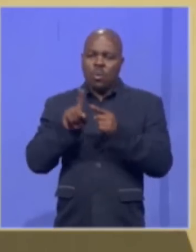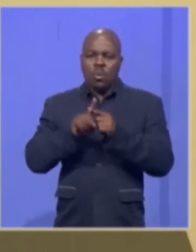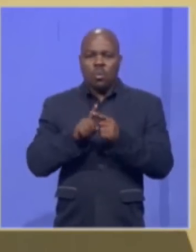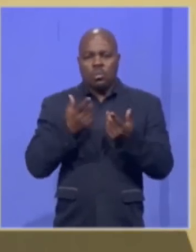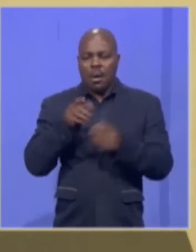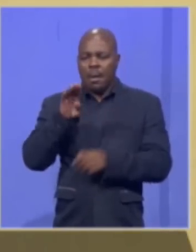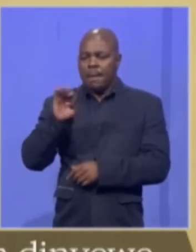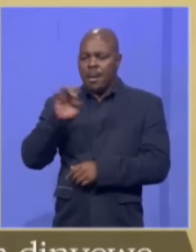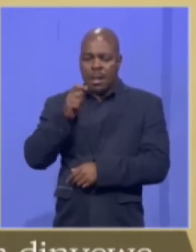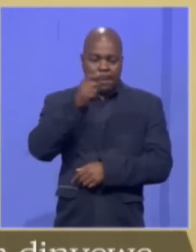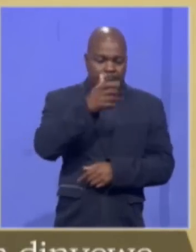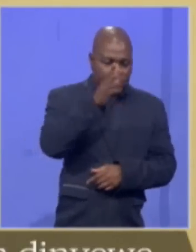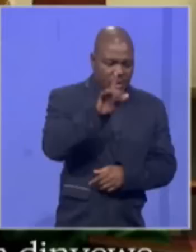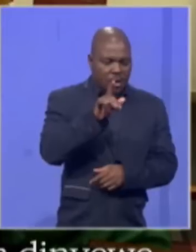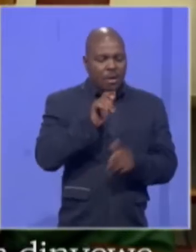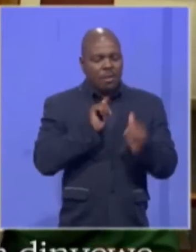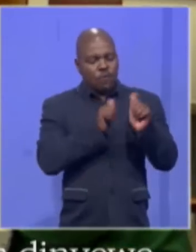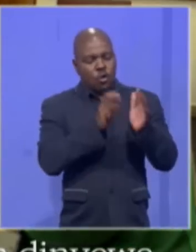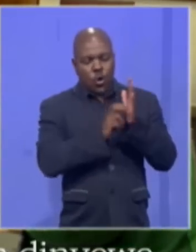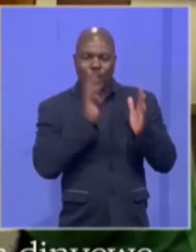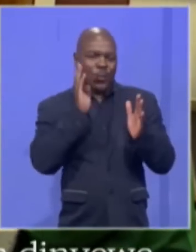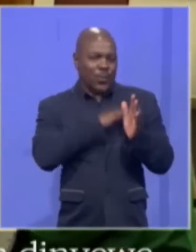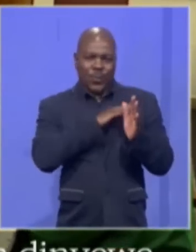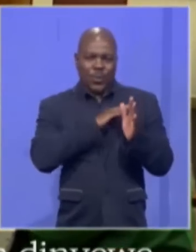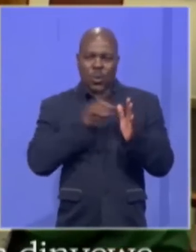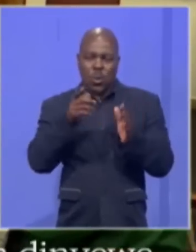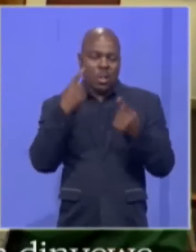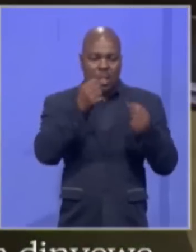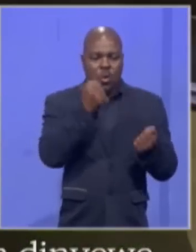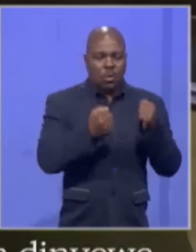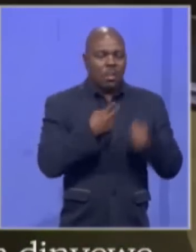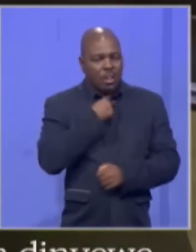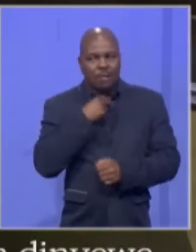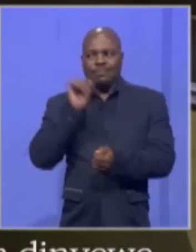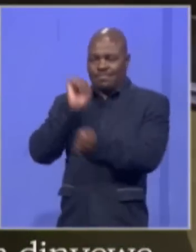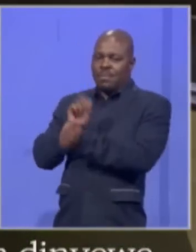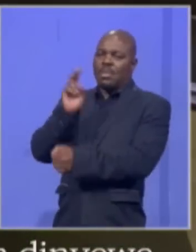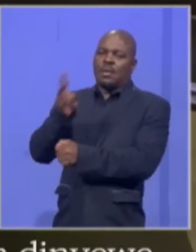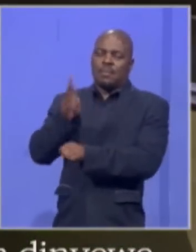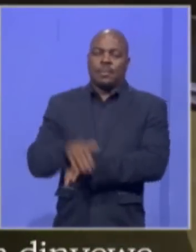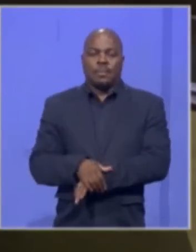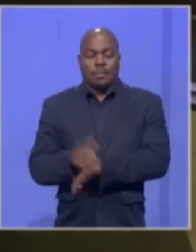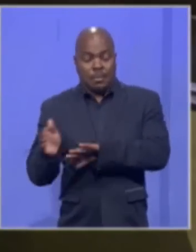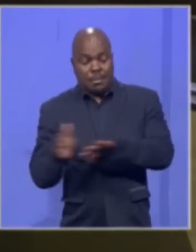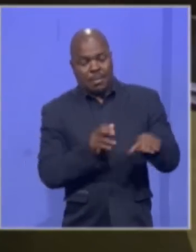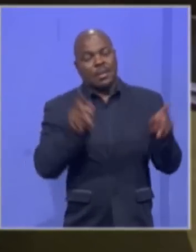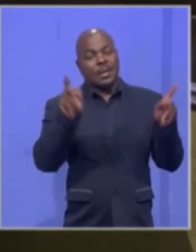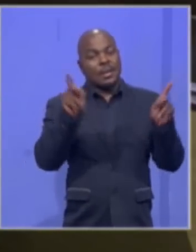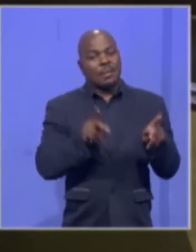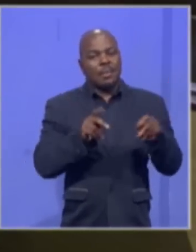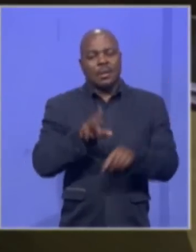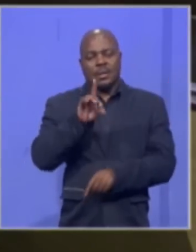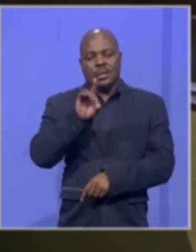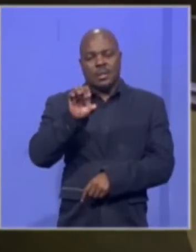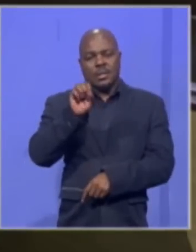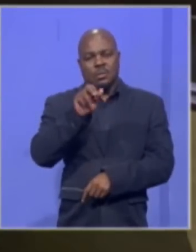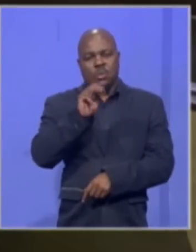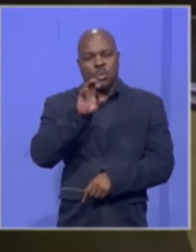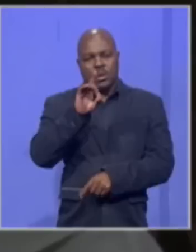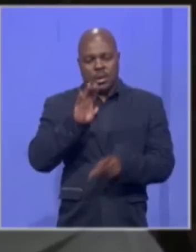melao ya bail kgweding e fetileng ka mora hore a hlolehe ho hlahella kgotla. Athe ka Kimberley teng Desmond Zwakala le moqosi wa mo